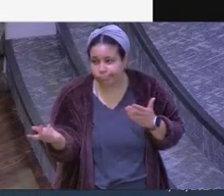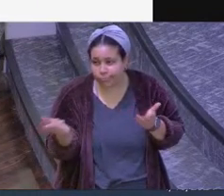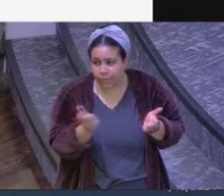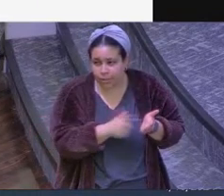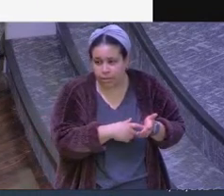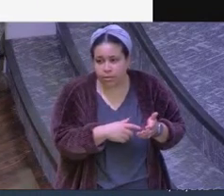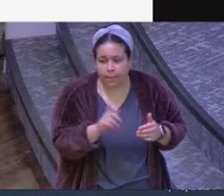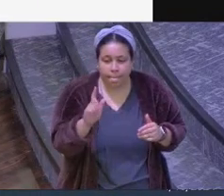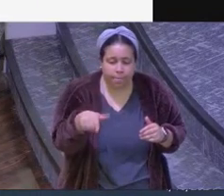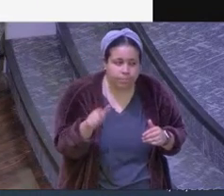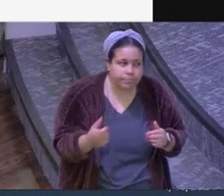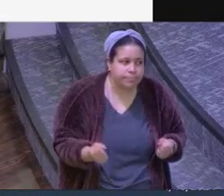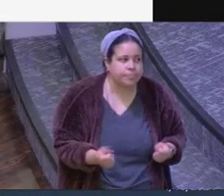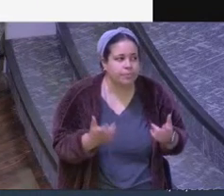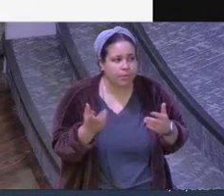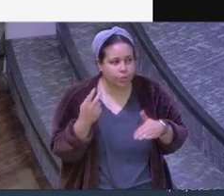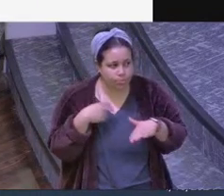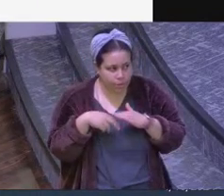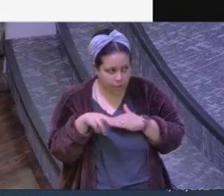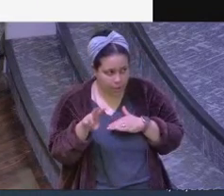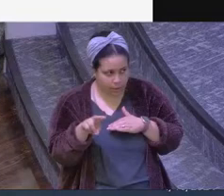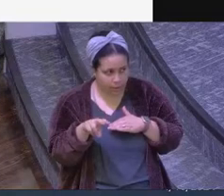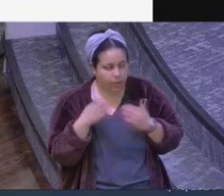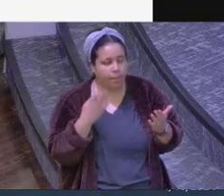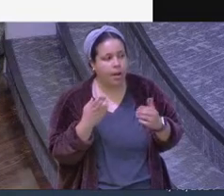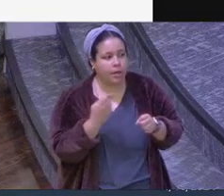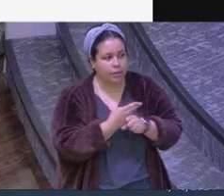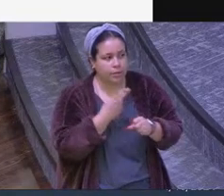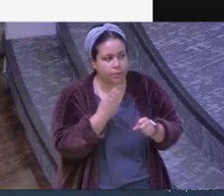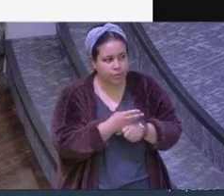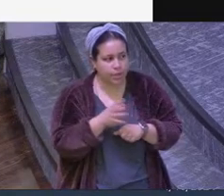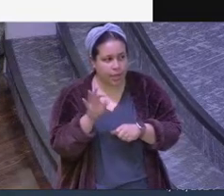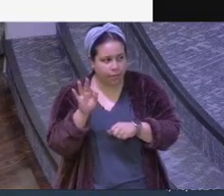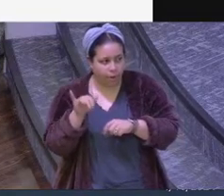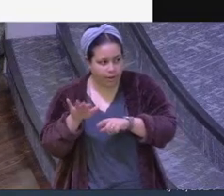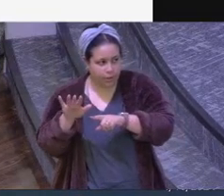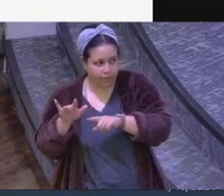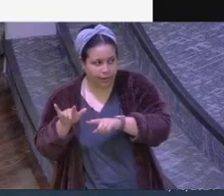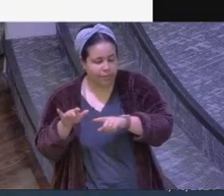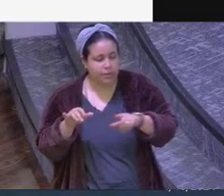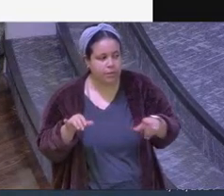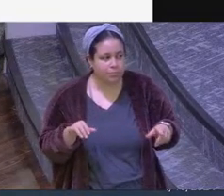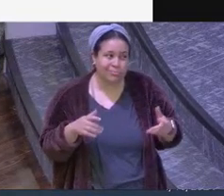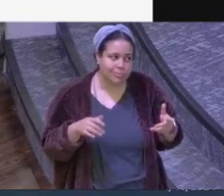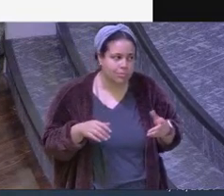much fund balance we projected that, you know, we may have to use for FY25.